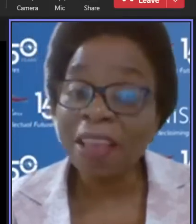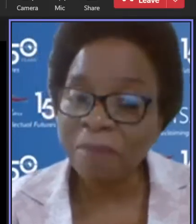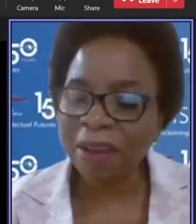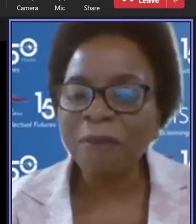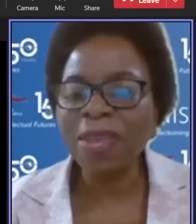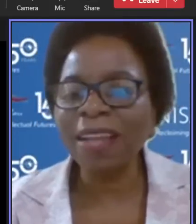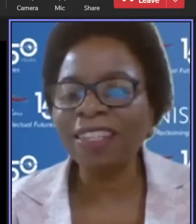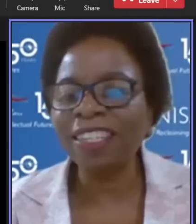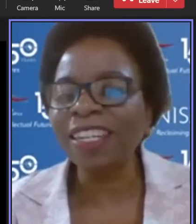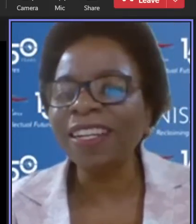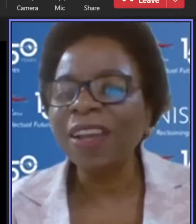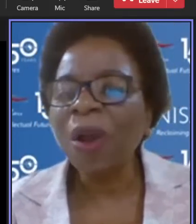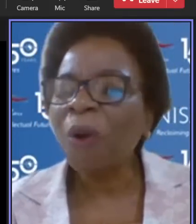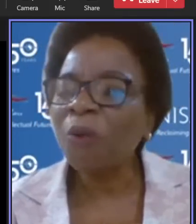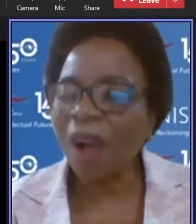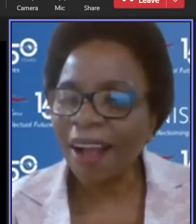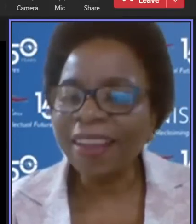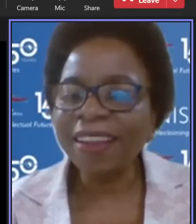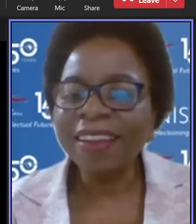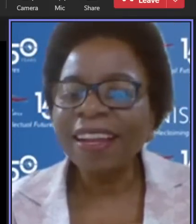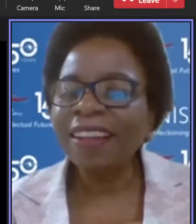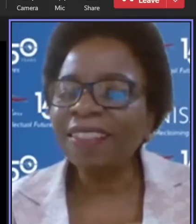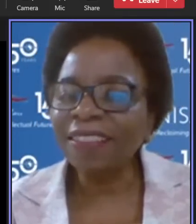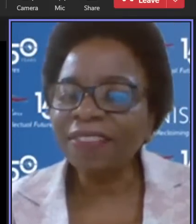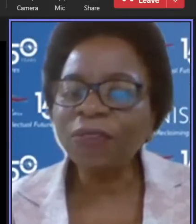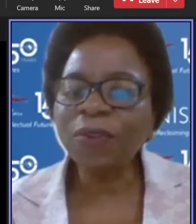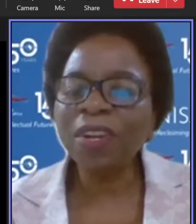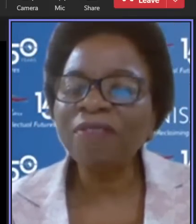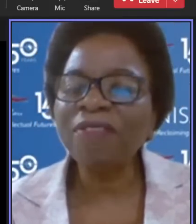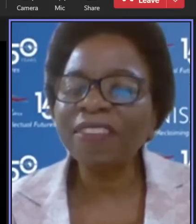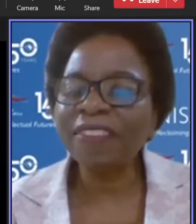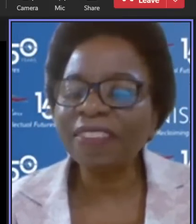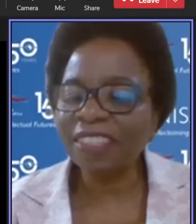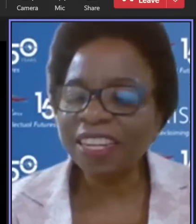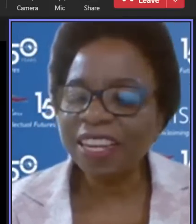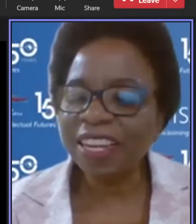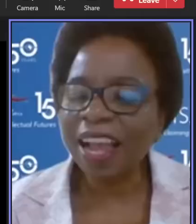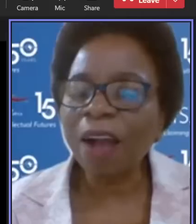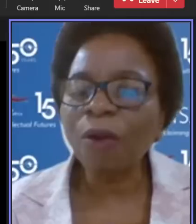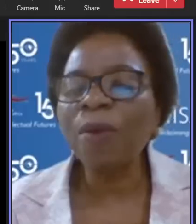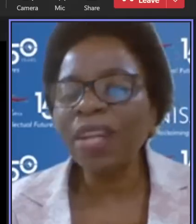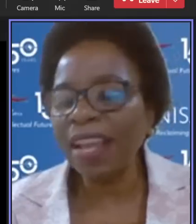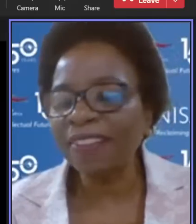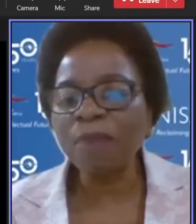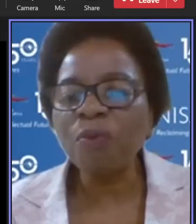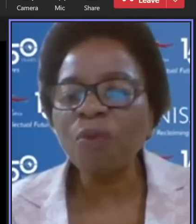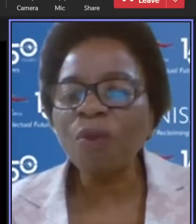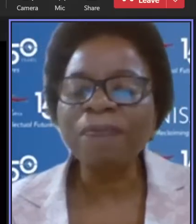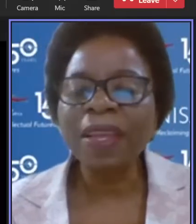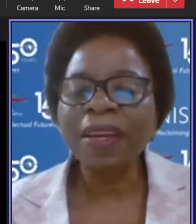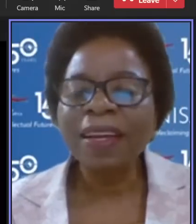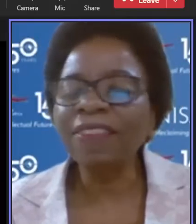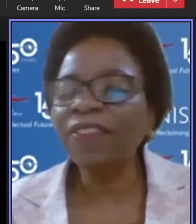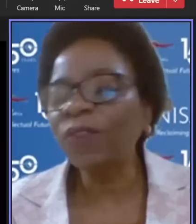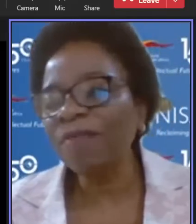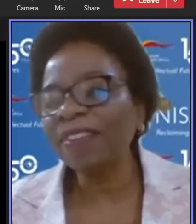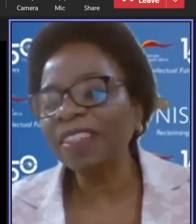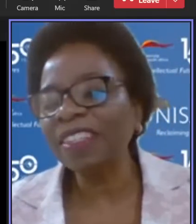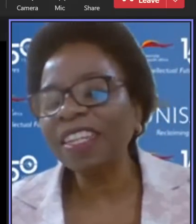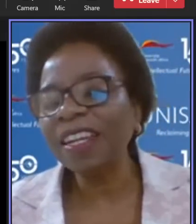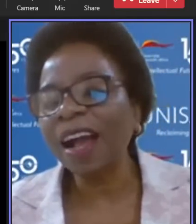I came back for PhD. Why? This university accommodates the poor.